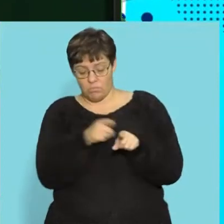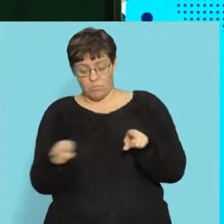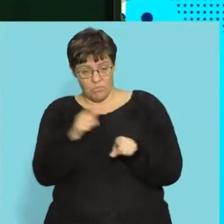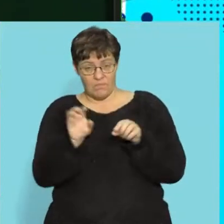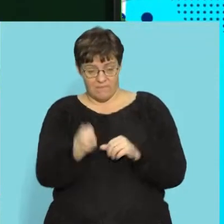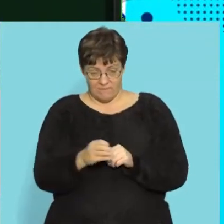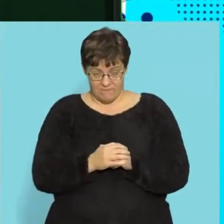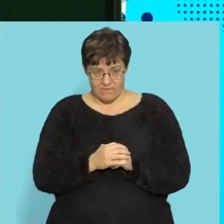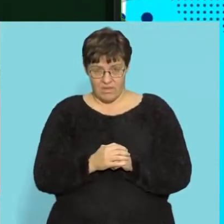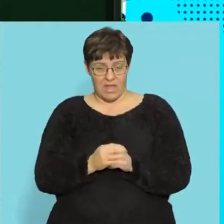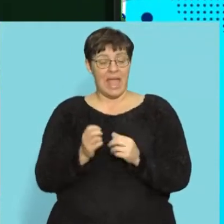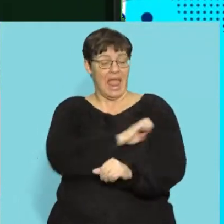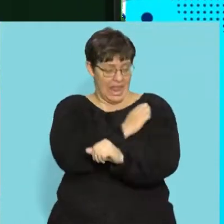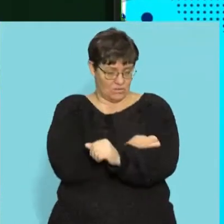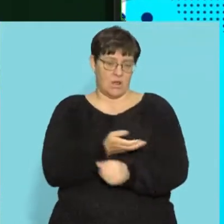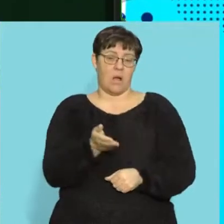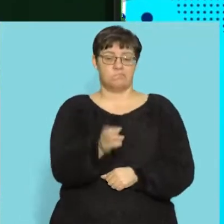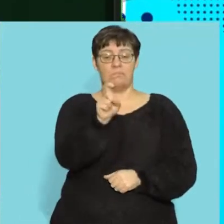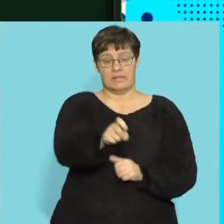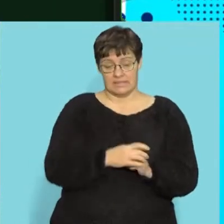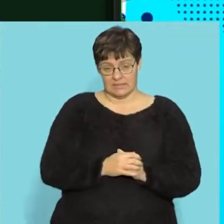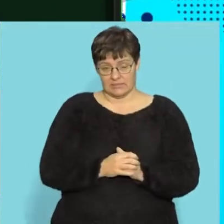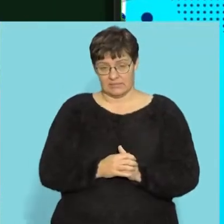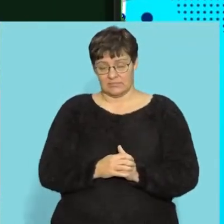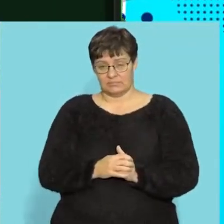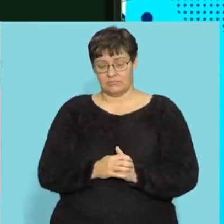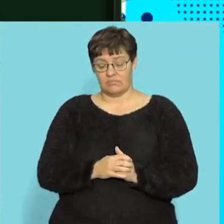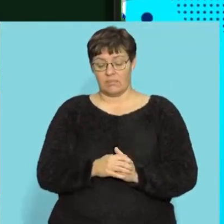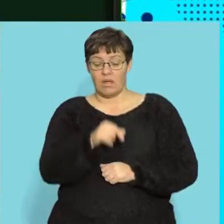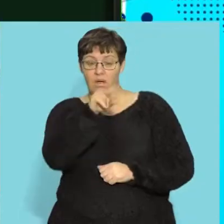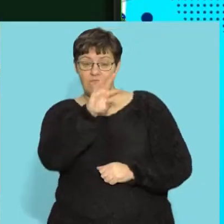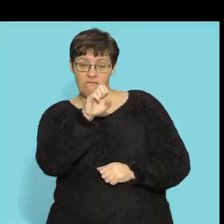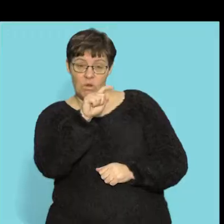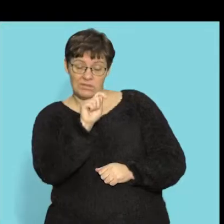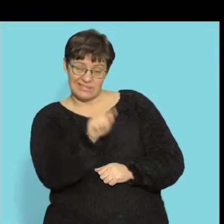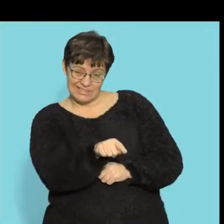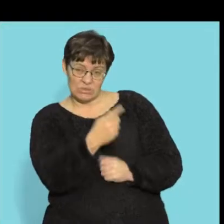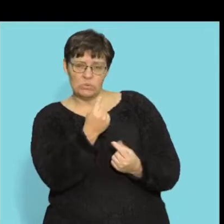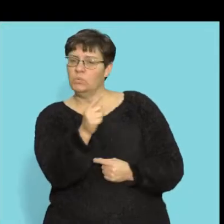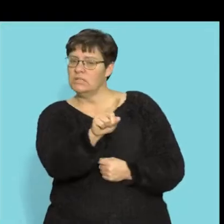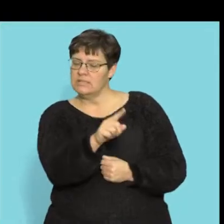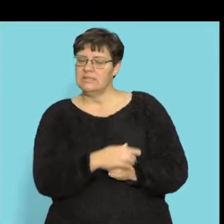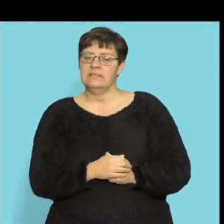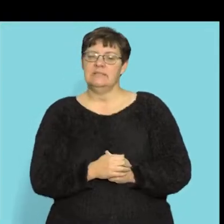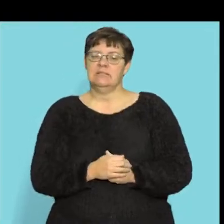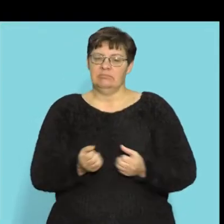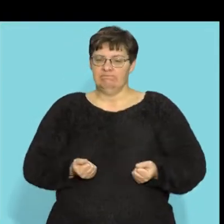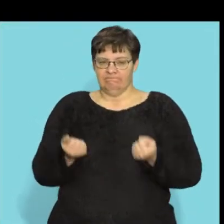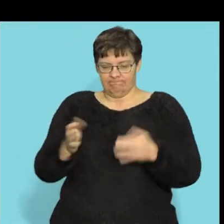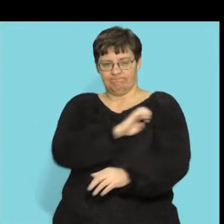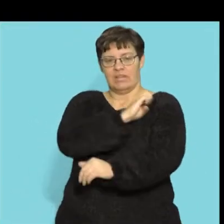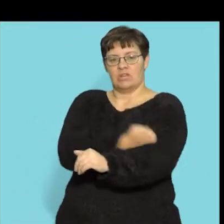any 2 points, there must be some source of energy, okay? Now, what the voltage does, the voltage